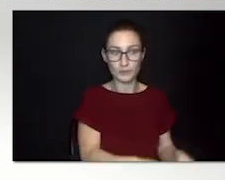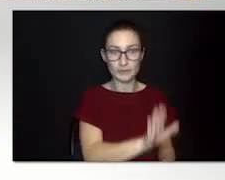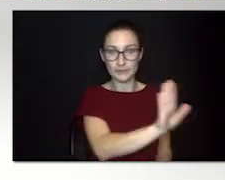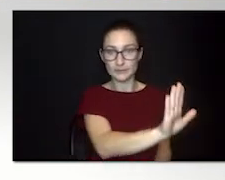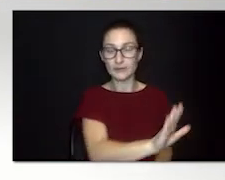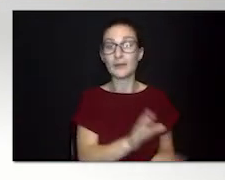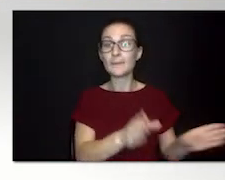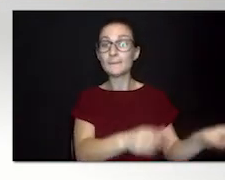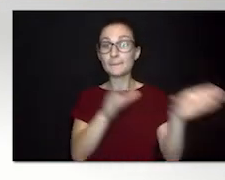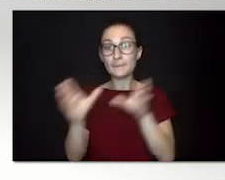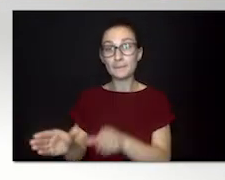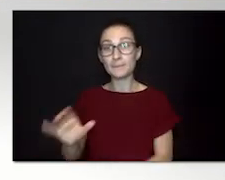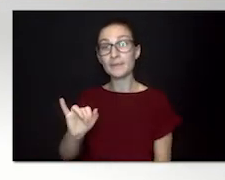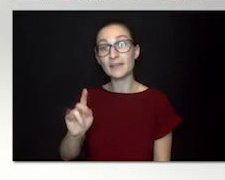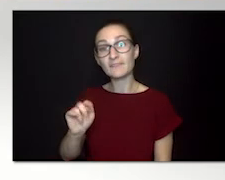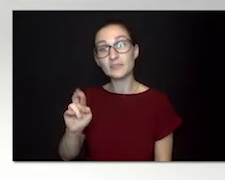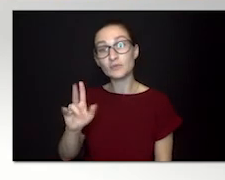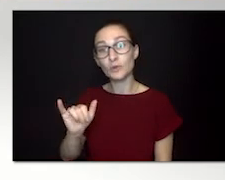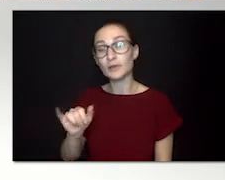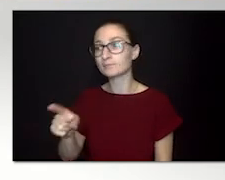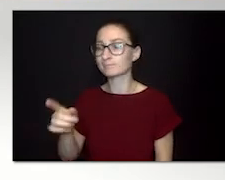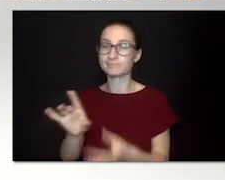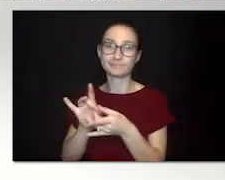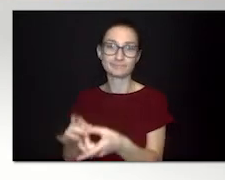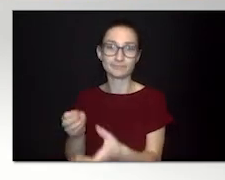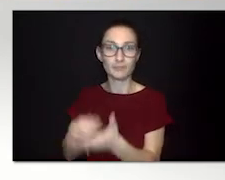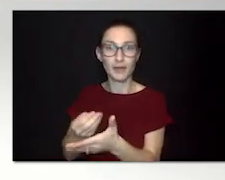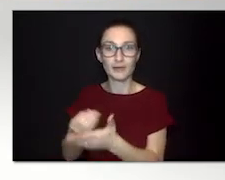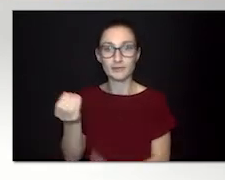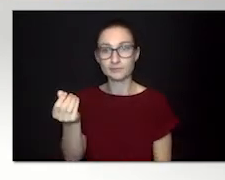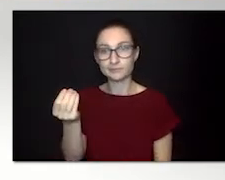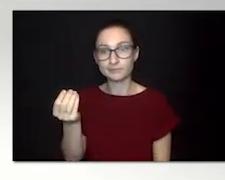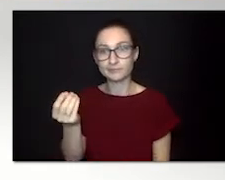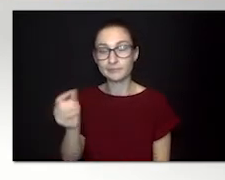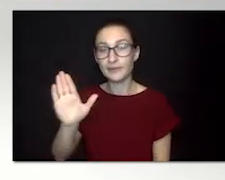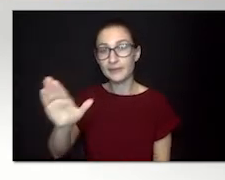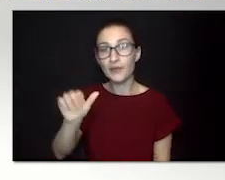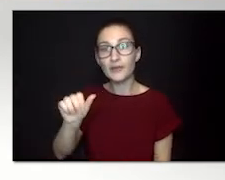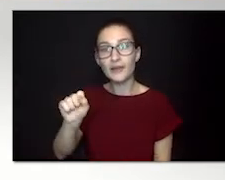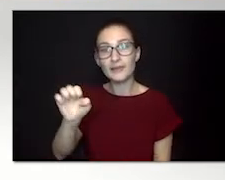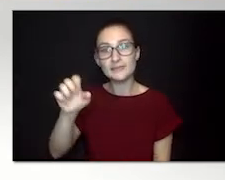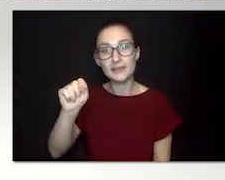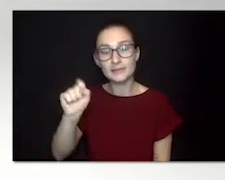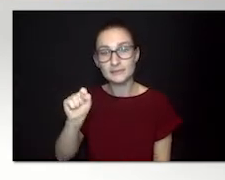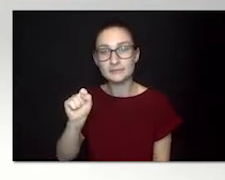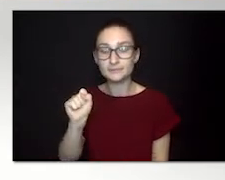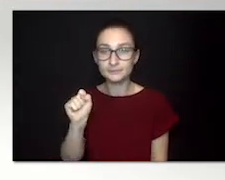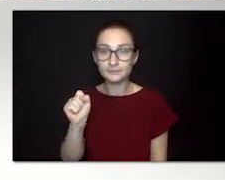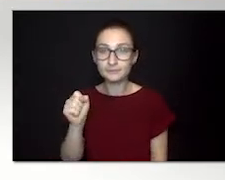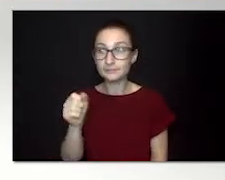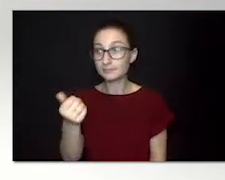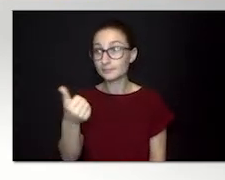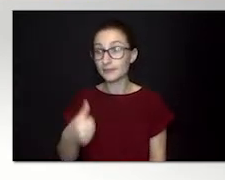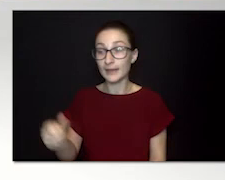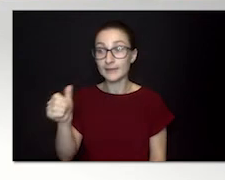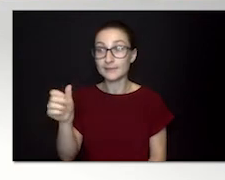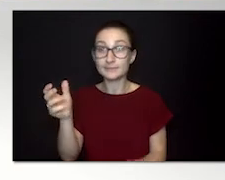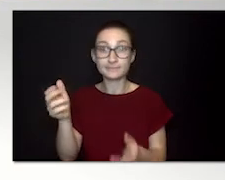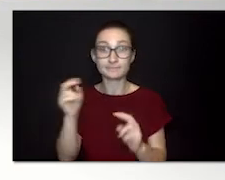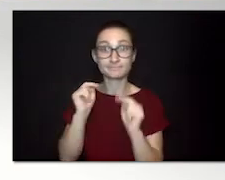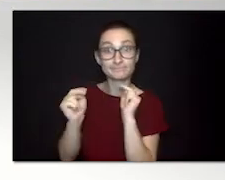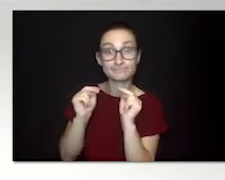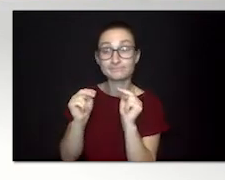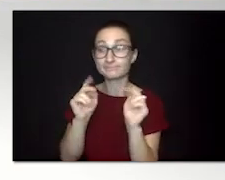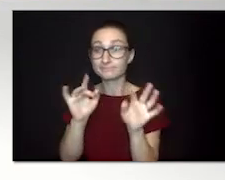advancing their quality of life. Whereas the verified inventory, solely about money. What assets does the ward have? Was there like a